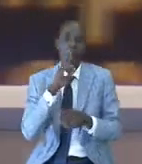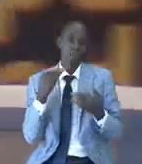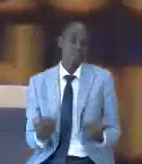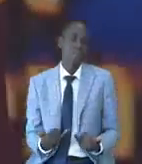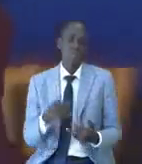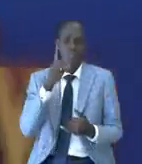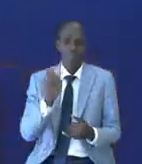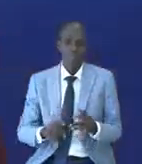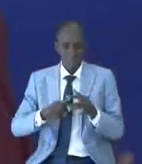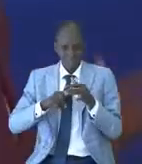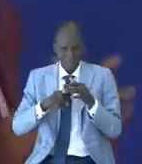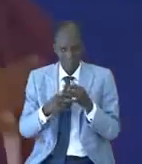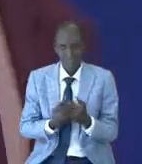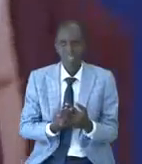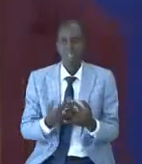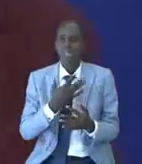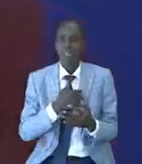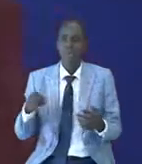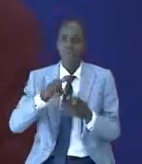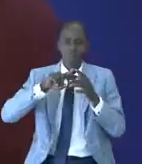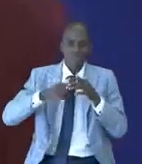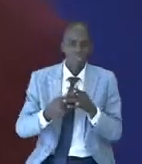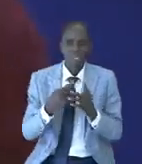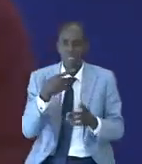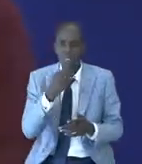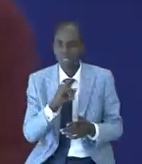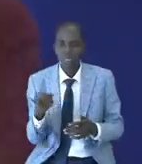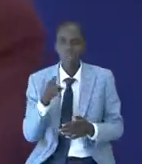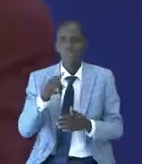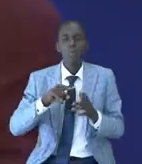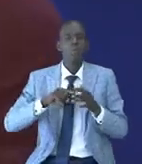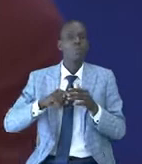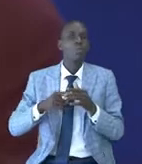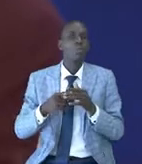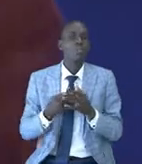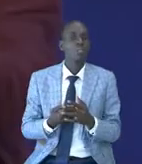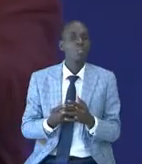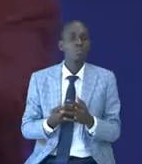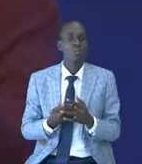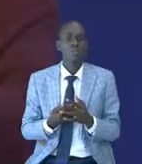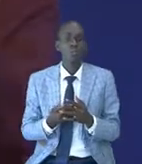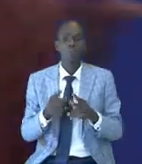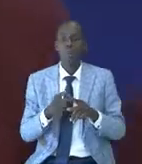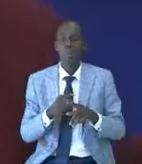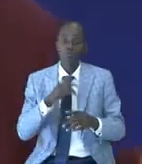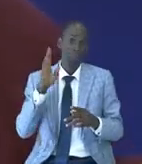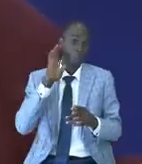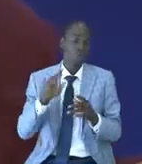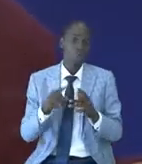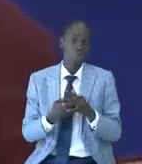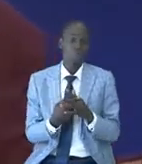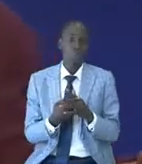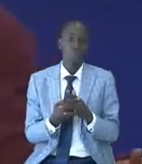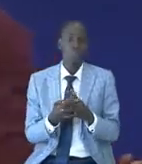begin speaking. And when you started speaking, you began. You didn't do it perfectly, but look at you